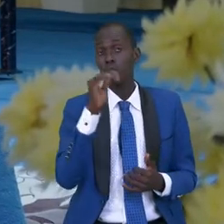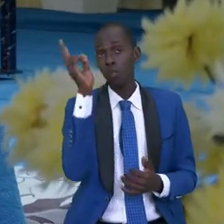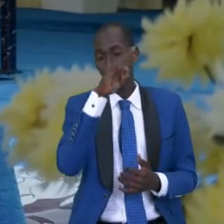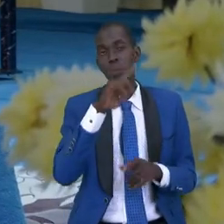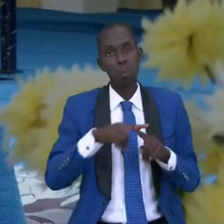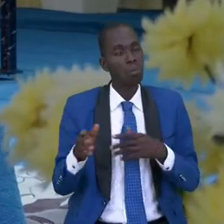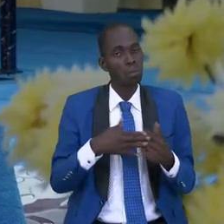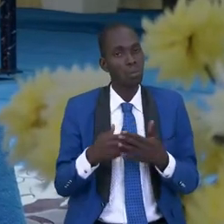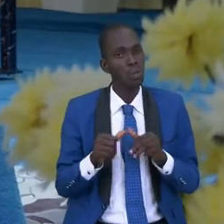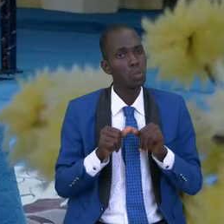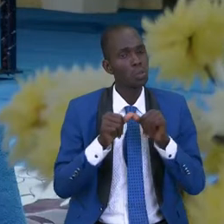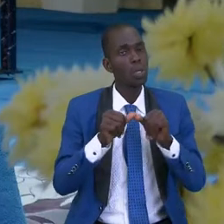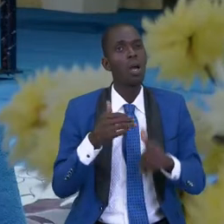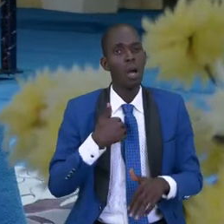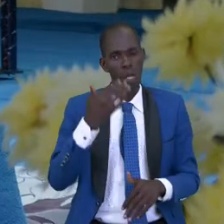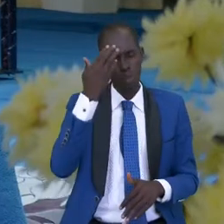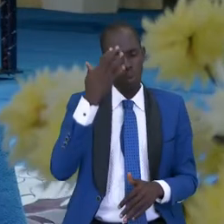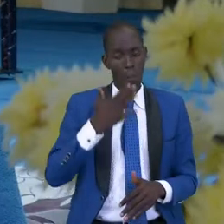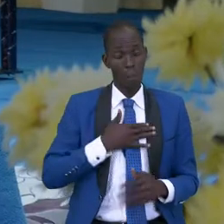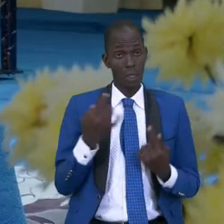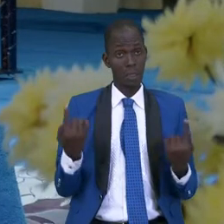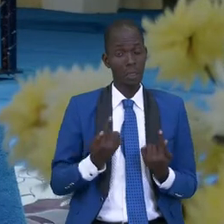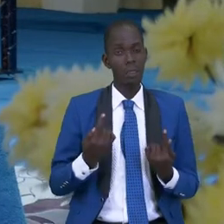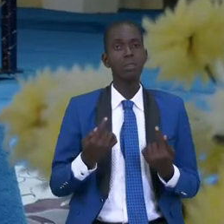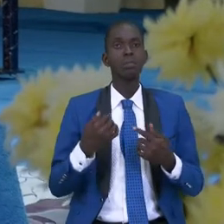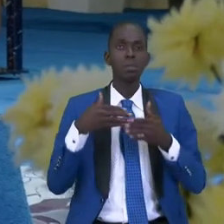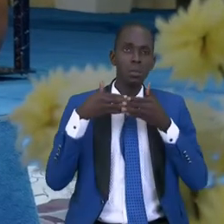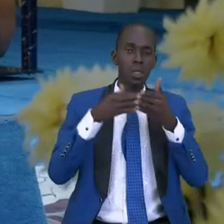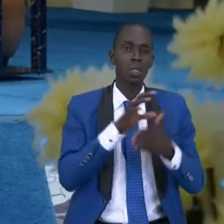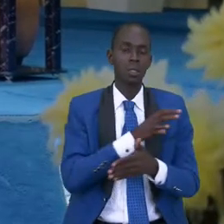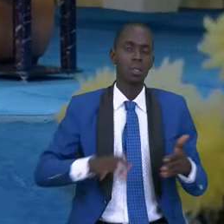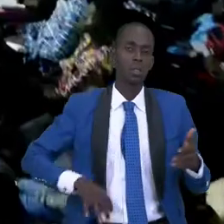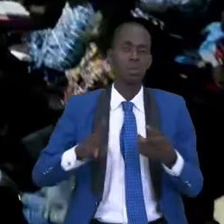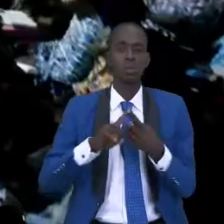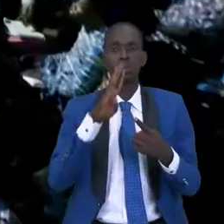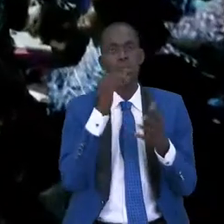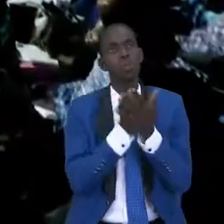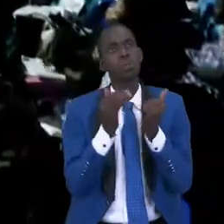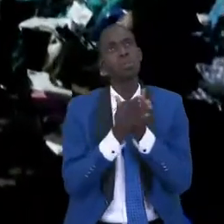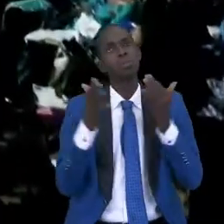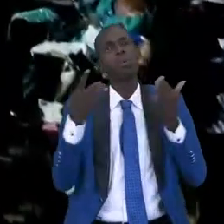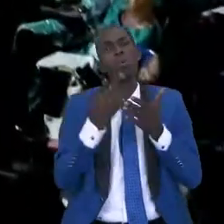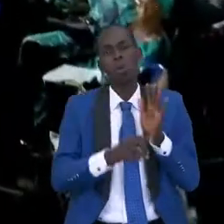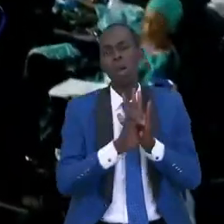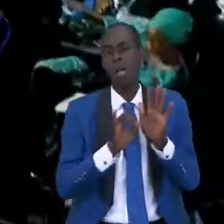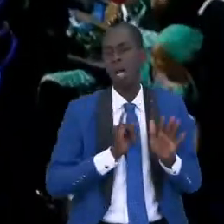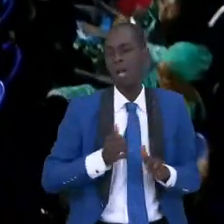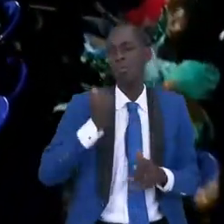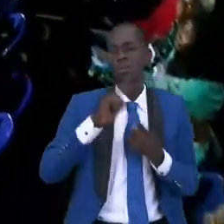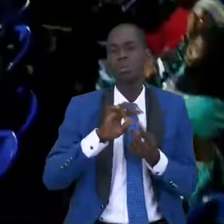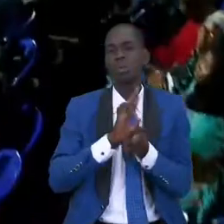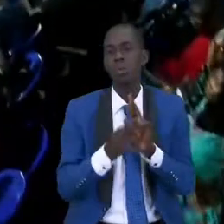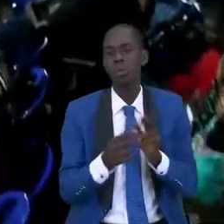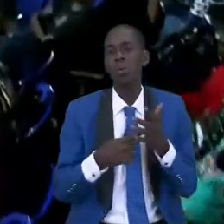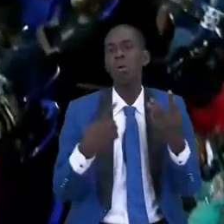sin crucified Christ. What if I don't repent? Look at verse 31. In verse